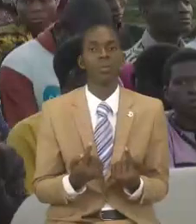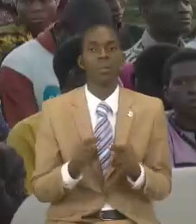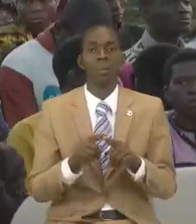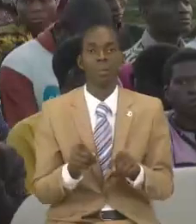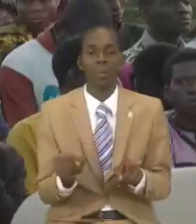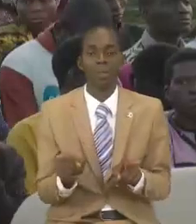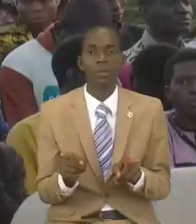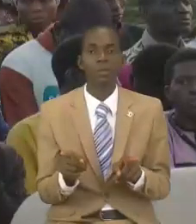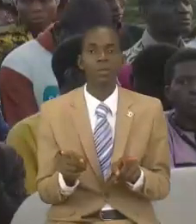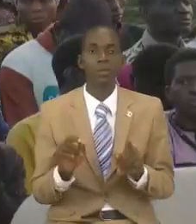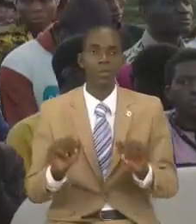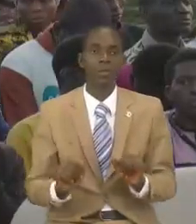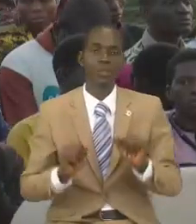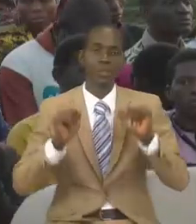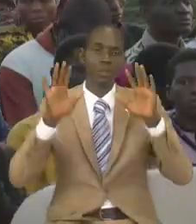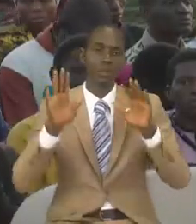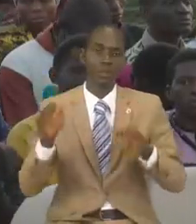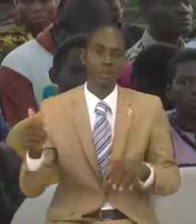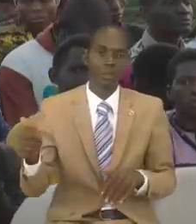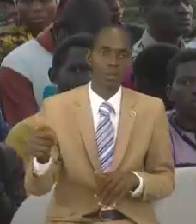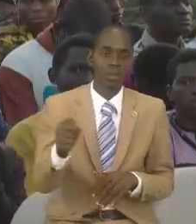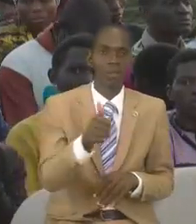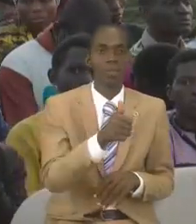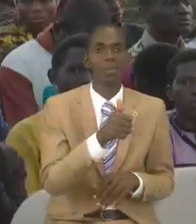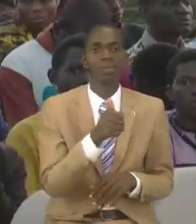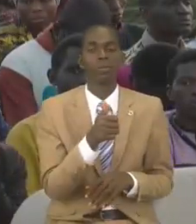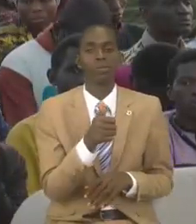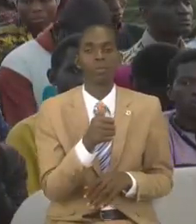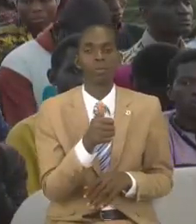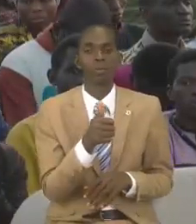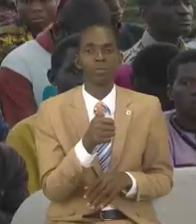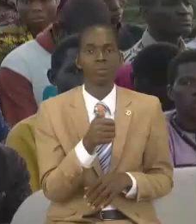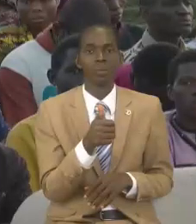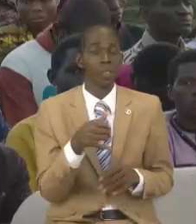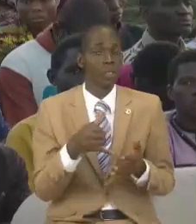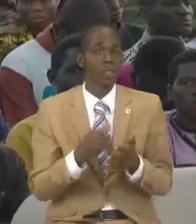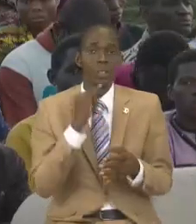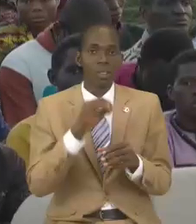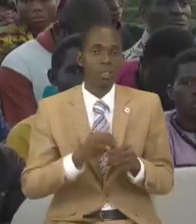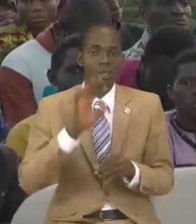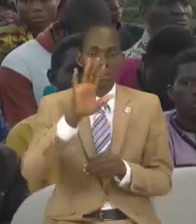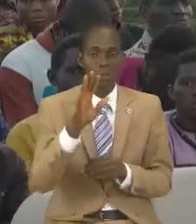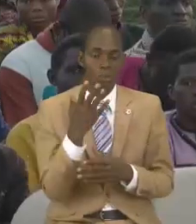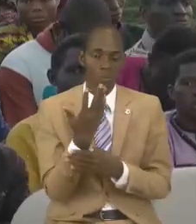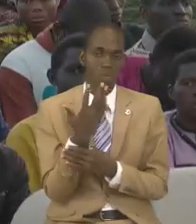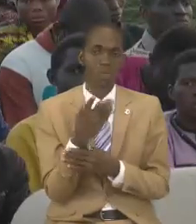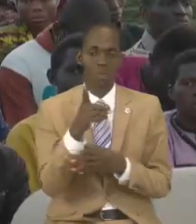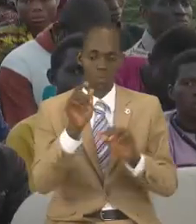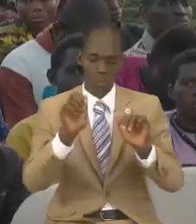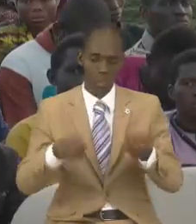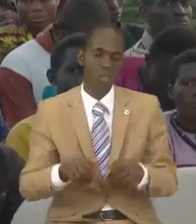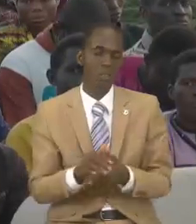but yield yourselves. It's in your hand. You can.